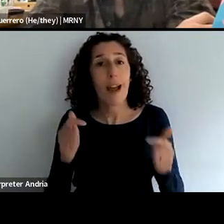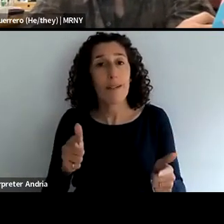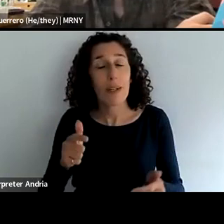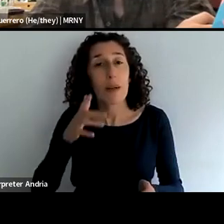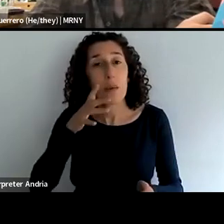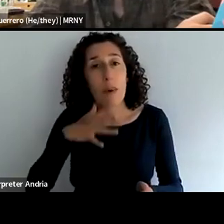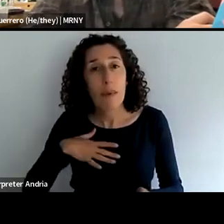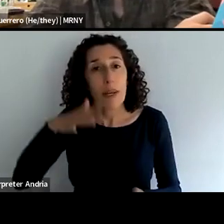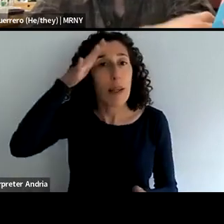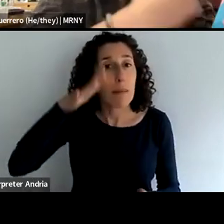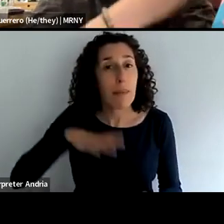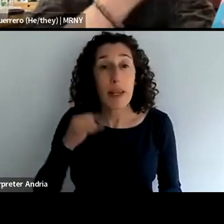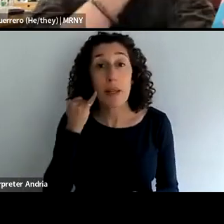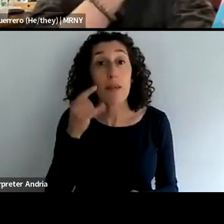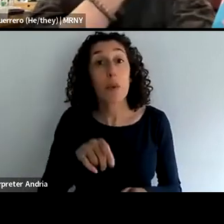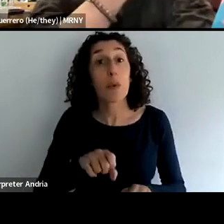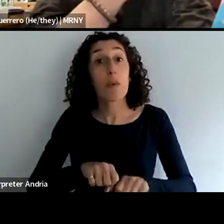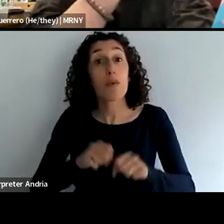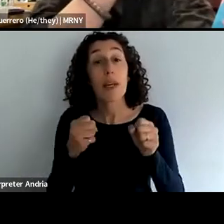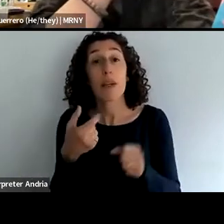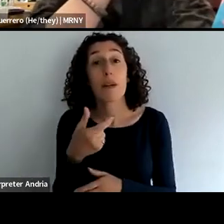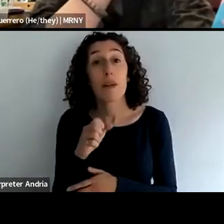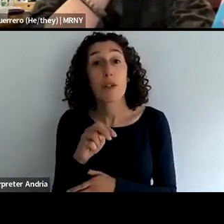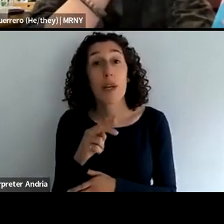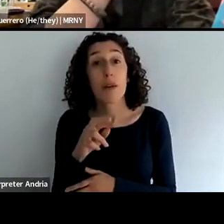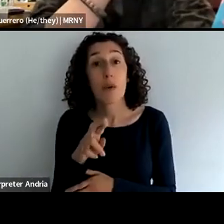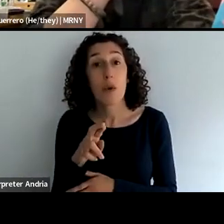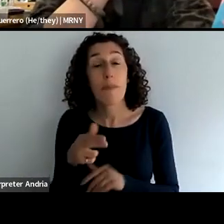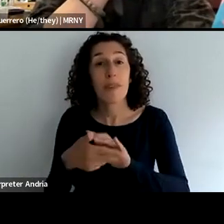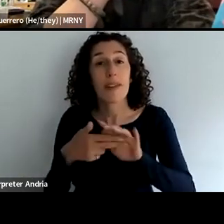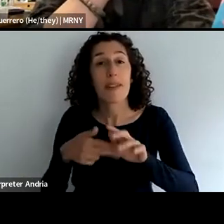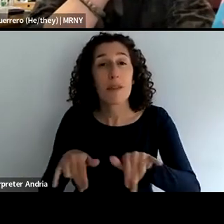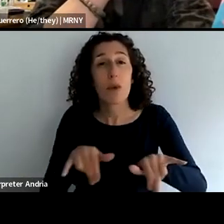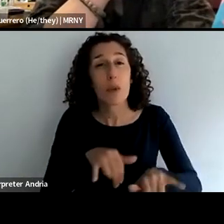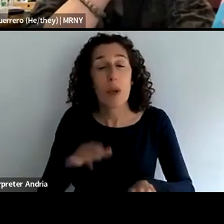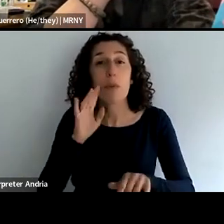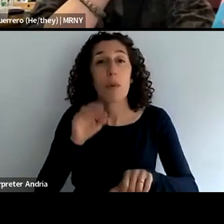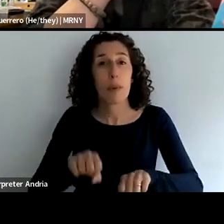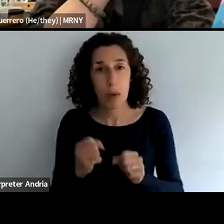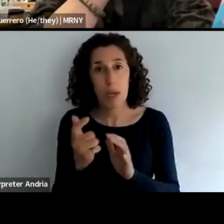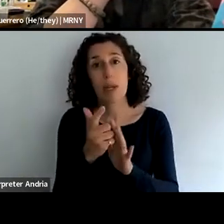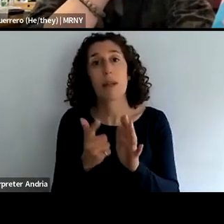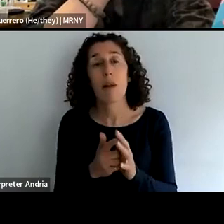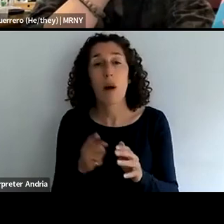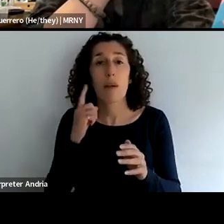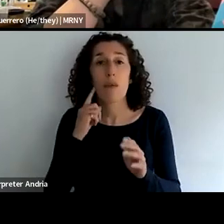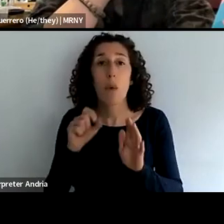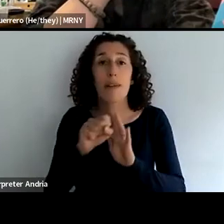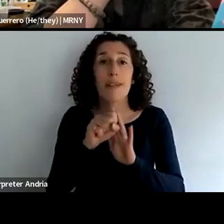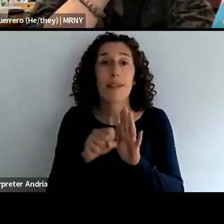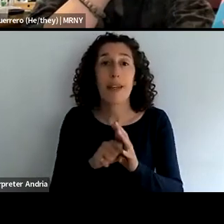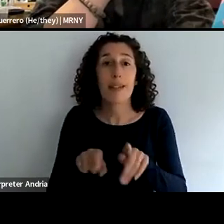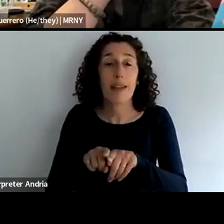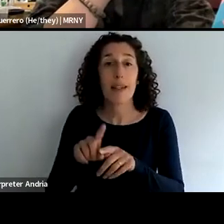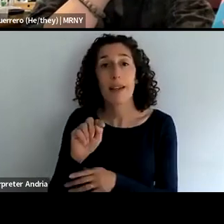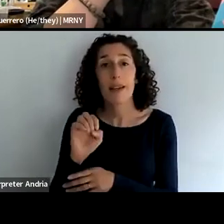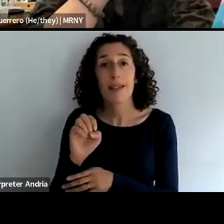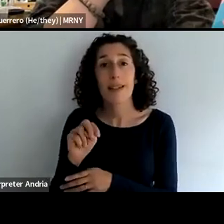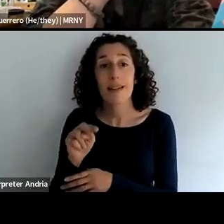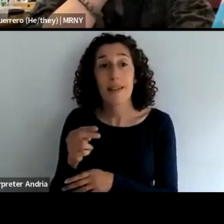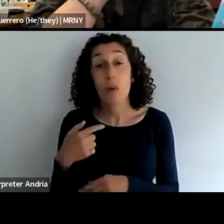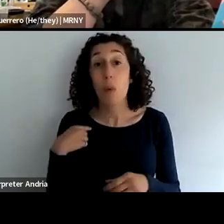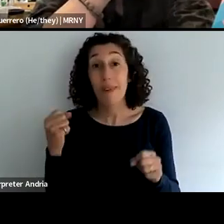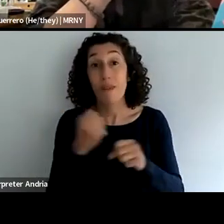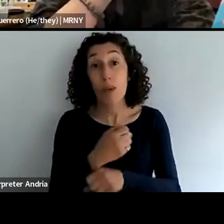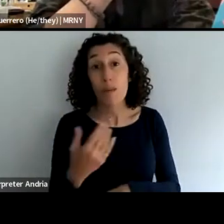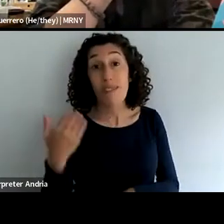laws in states like Tennessee. We fought that before, we could fight it again. We just have to be unified to do